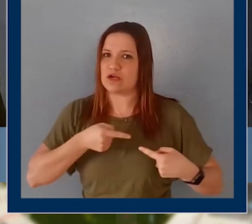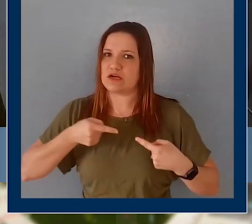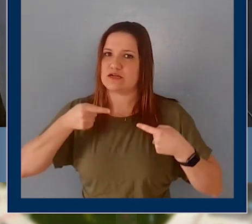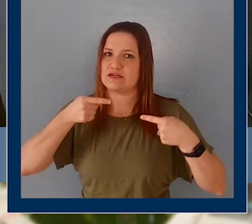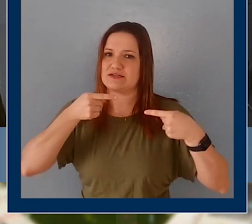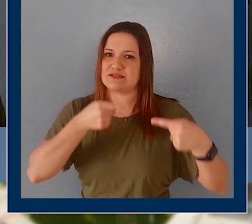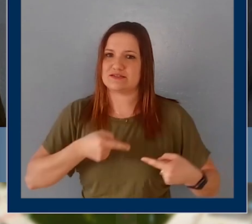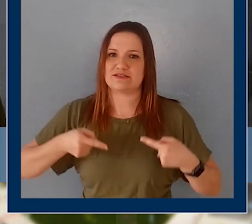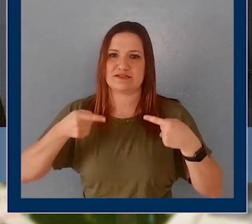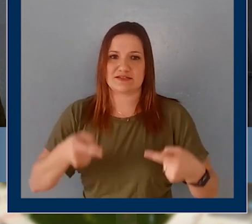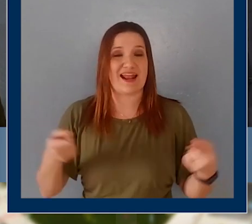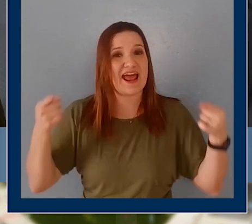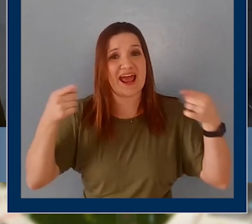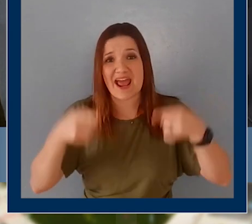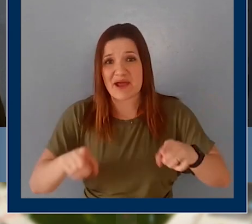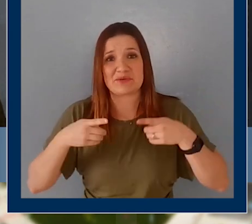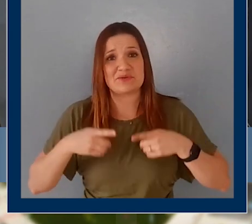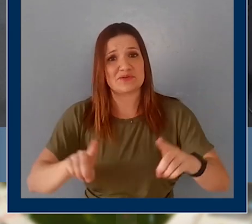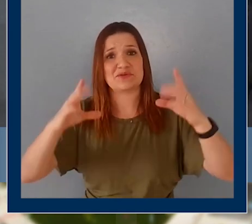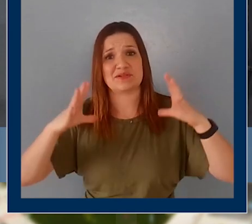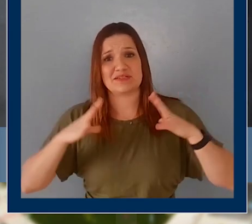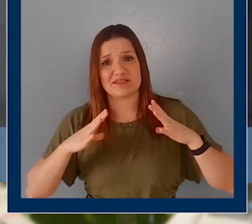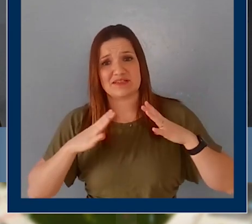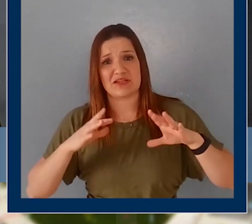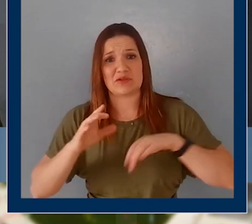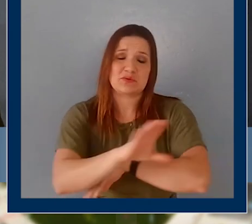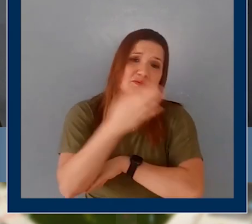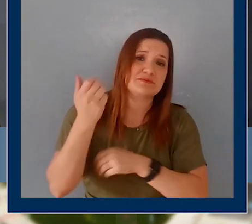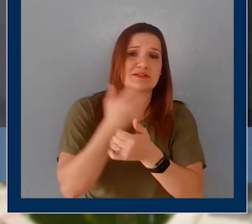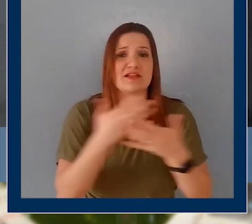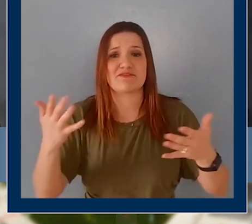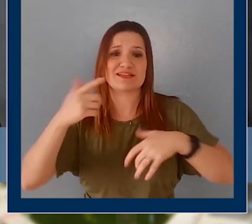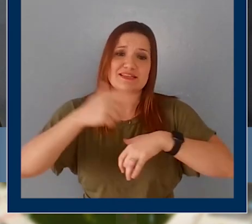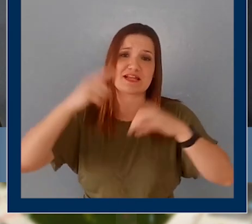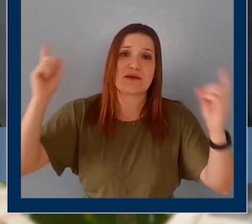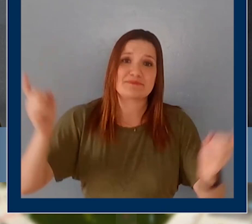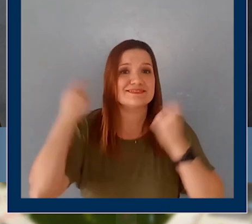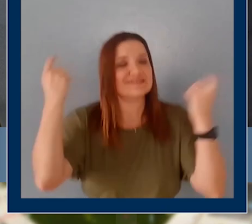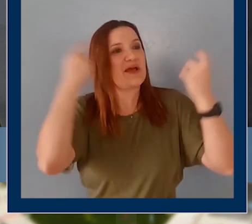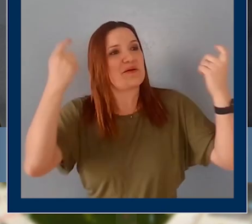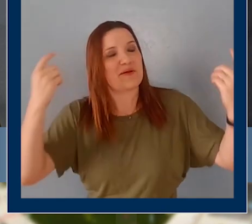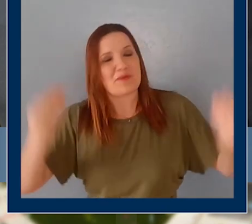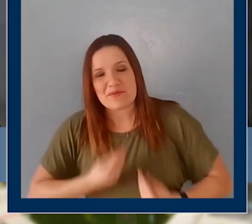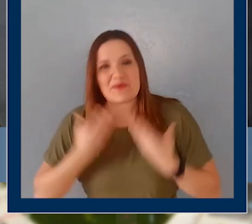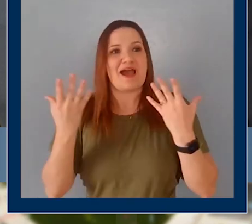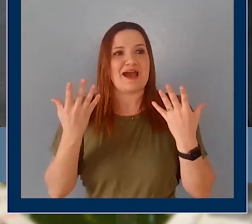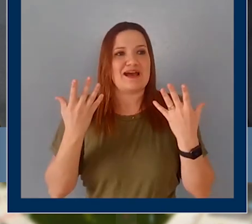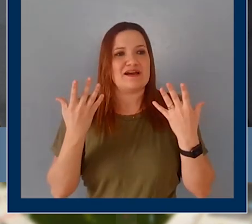and I'll look at this one in particular then. So, well, just about every single number I will make reference to